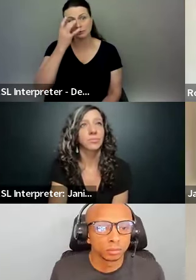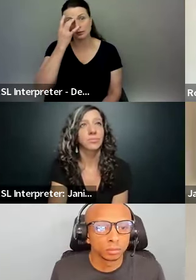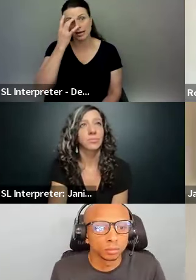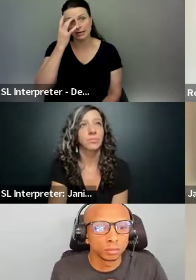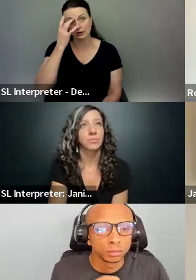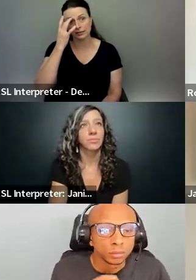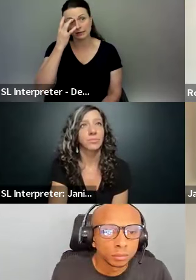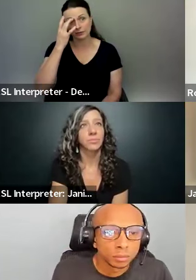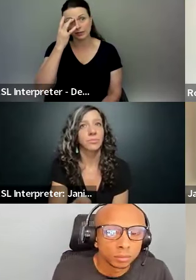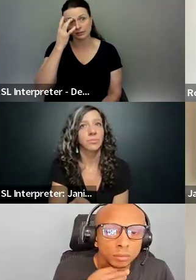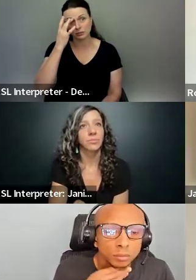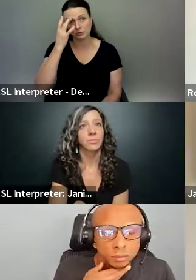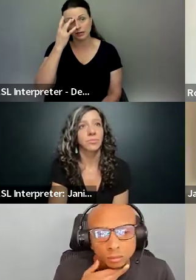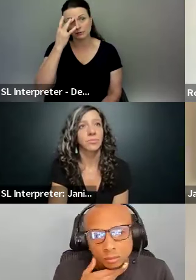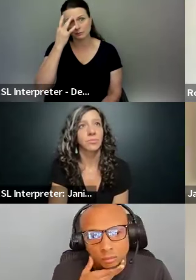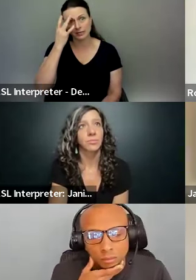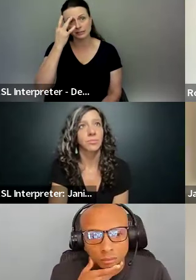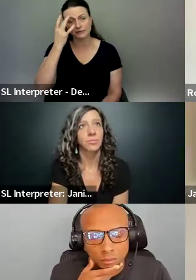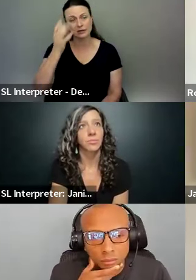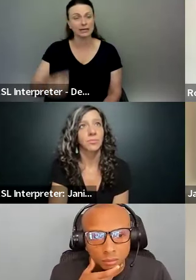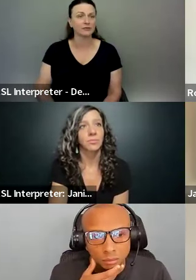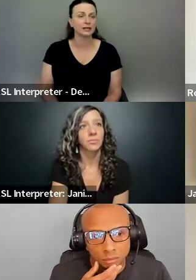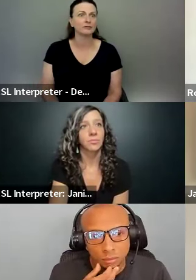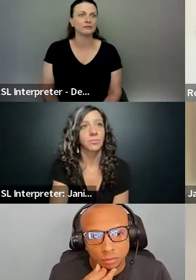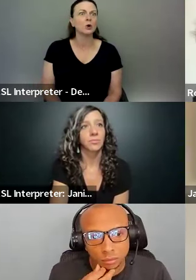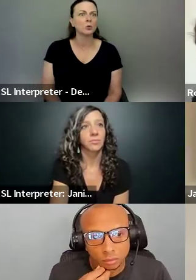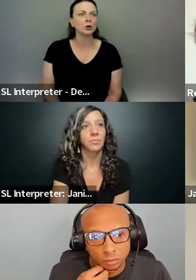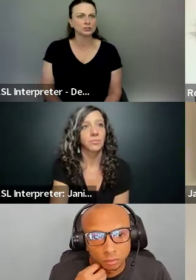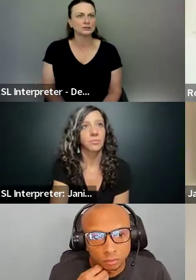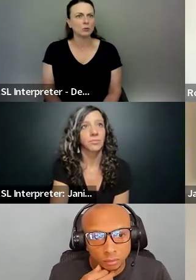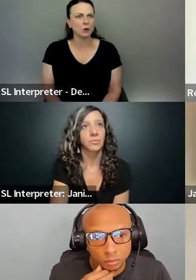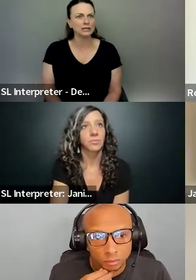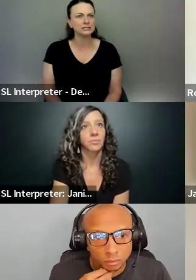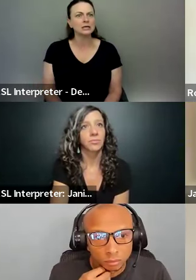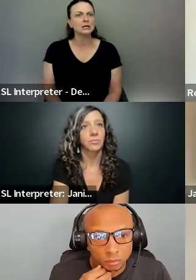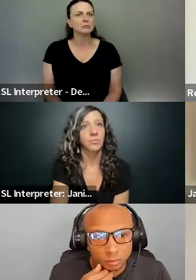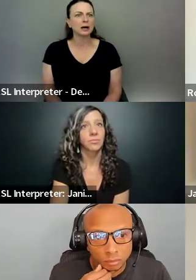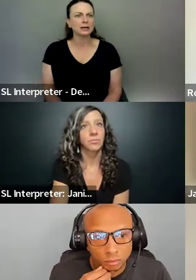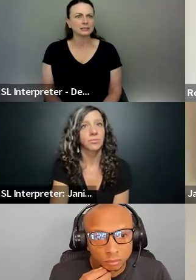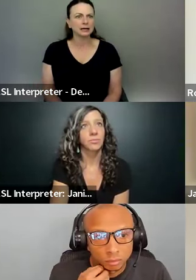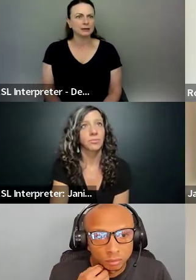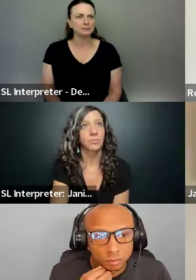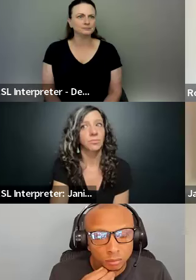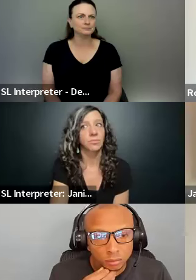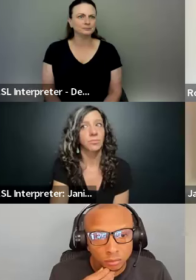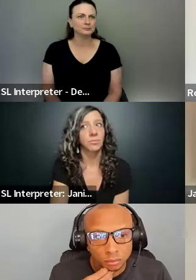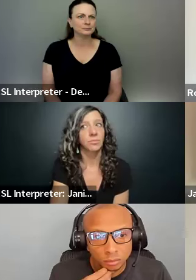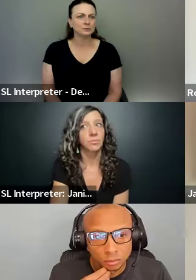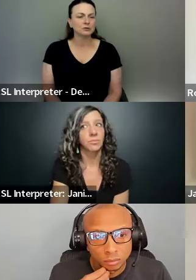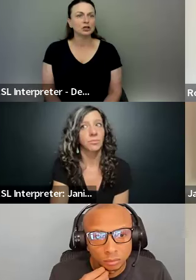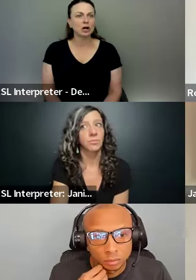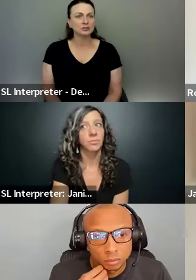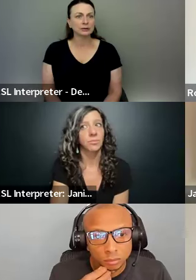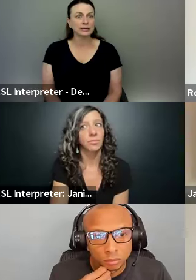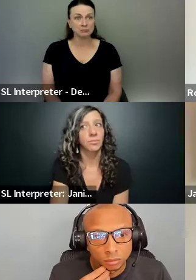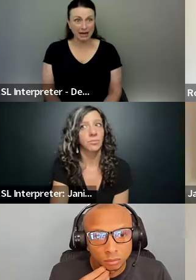that you can add here, and Catherine can too, but if anybody can think of words that they want. But